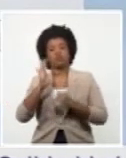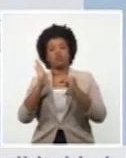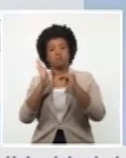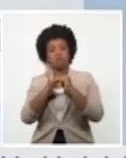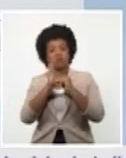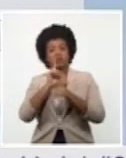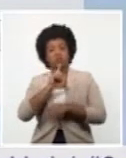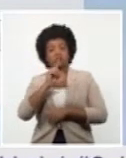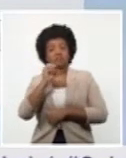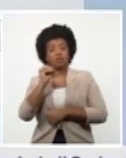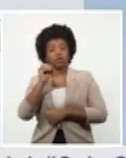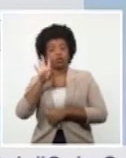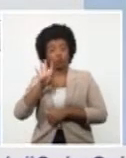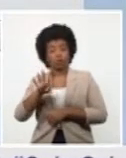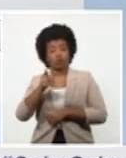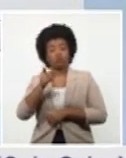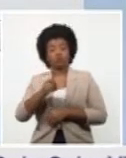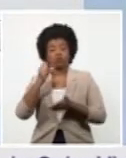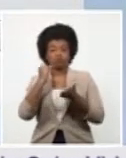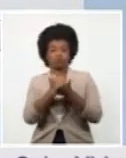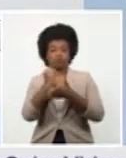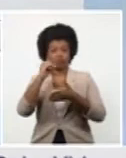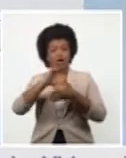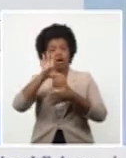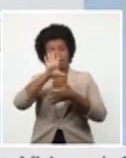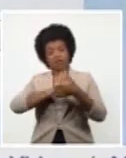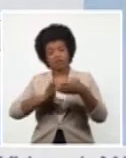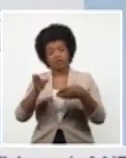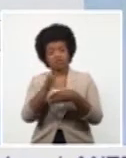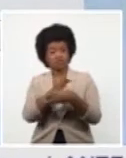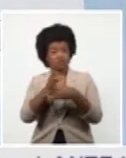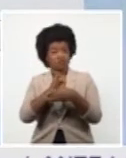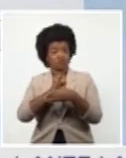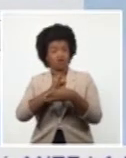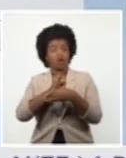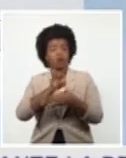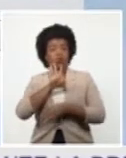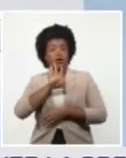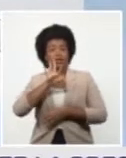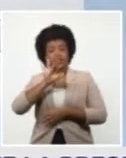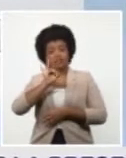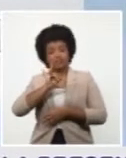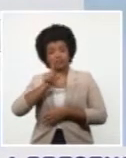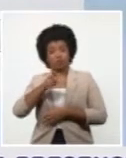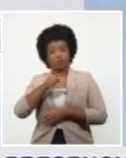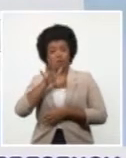62,572 cases. And now, for a total of